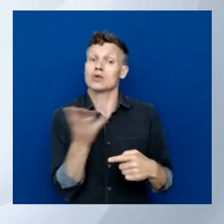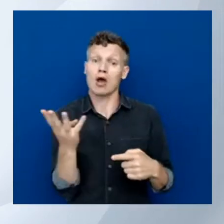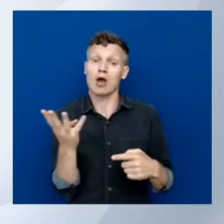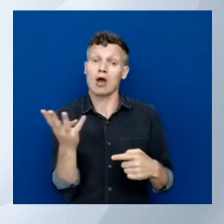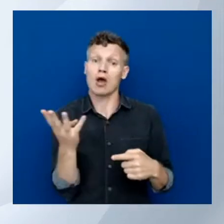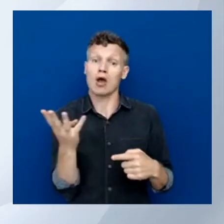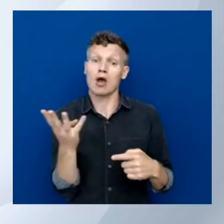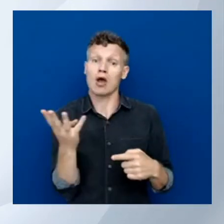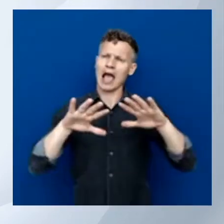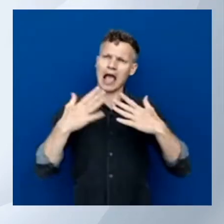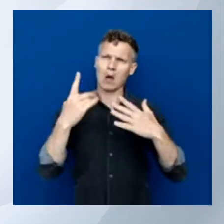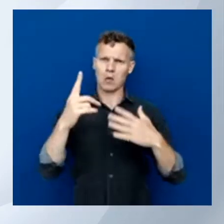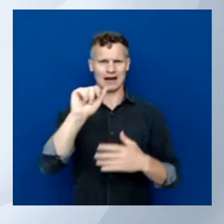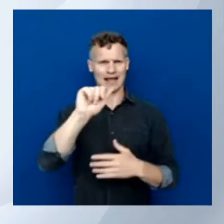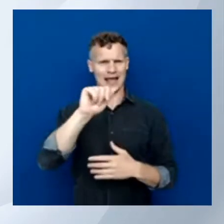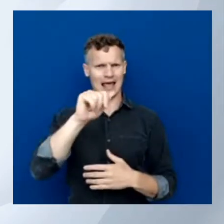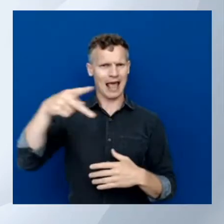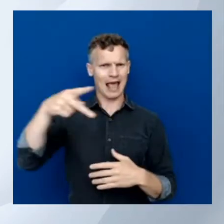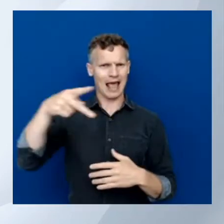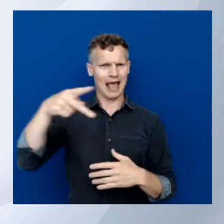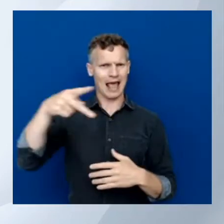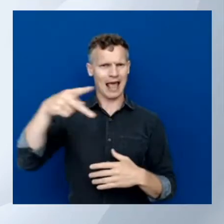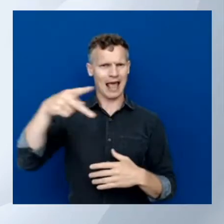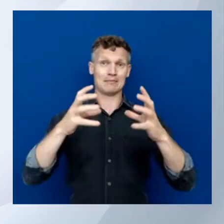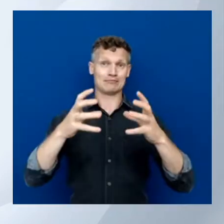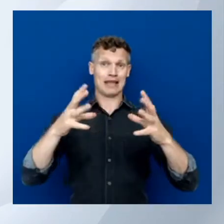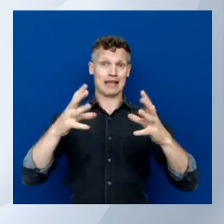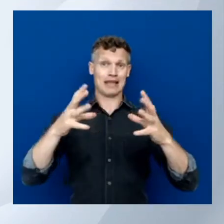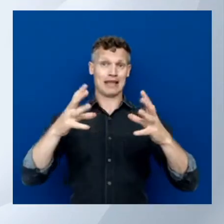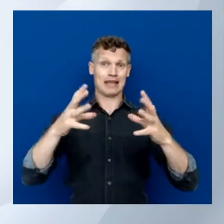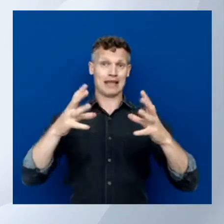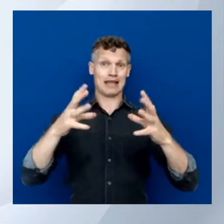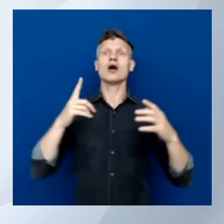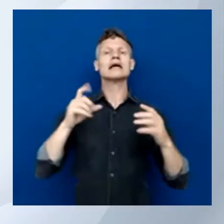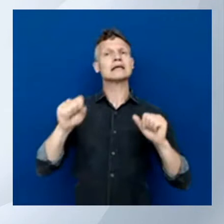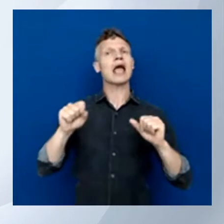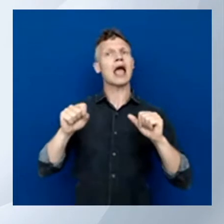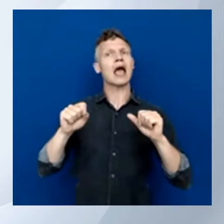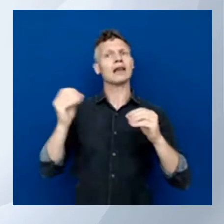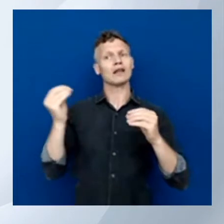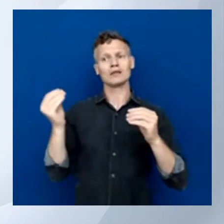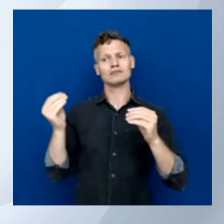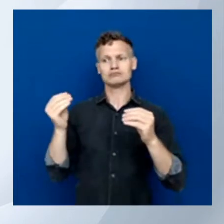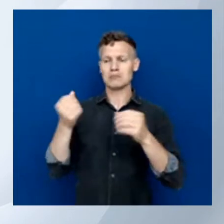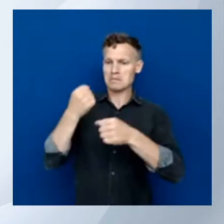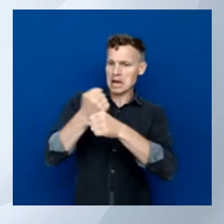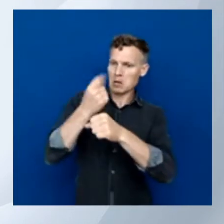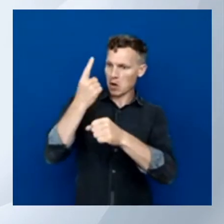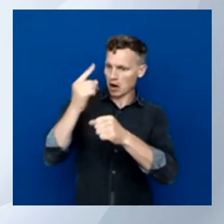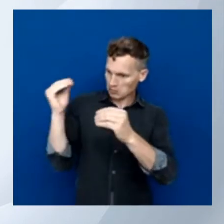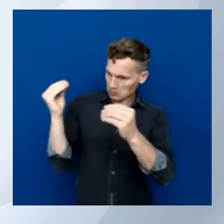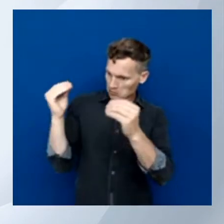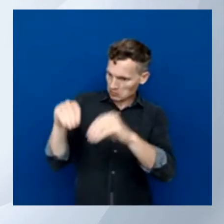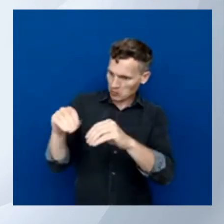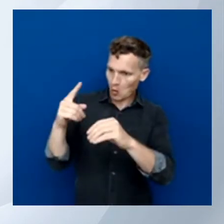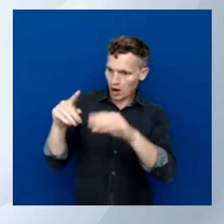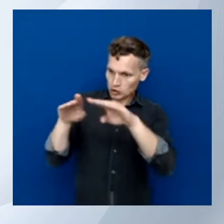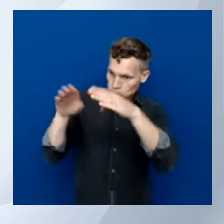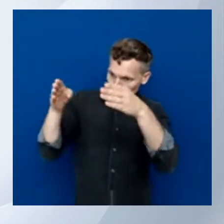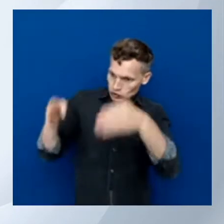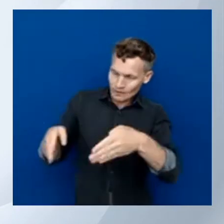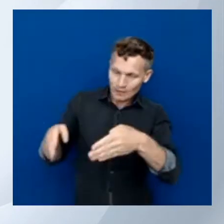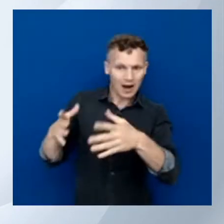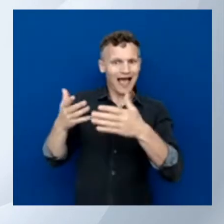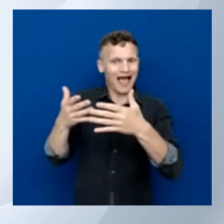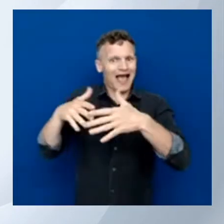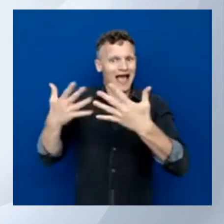that maybe works on one server, but how do you build something that works on multiple or even a global scale? And then